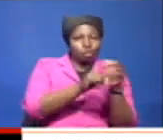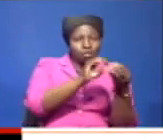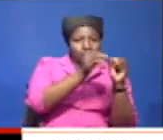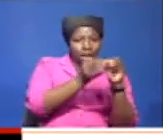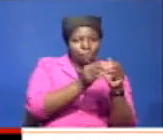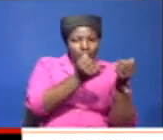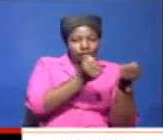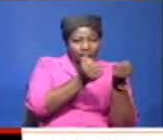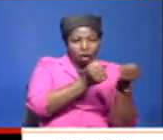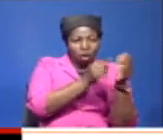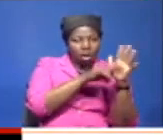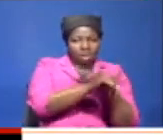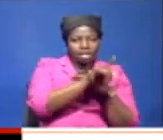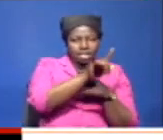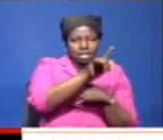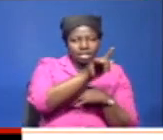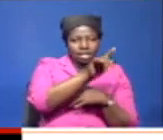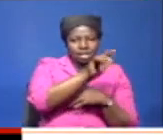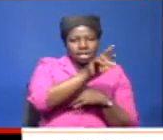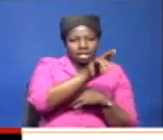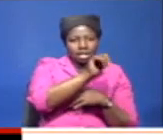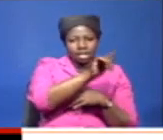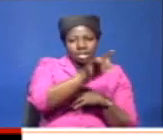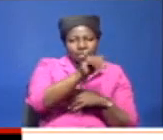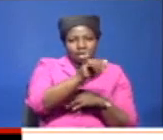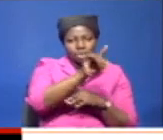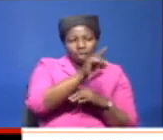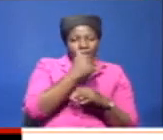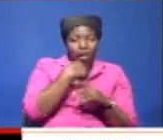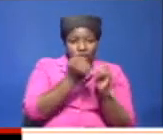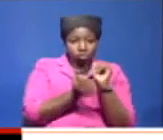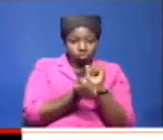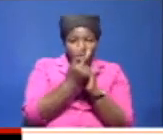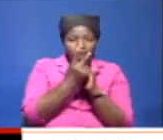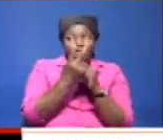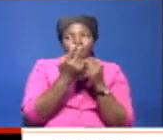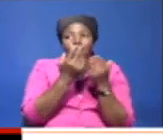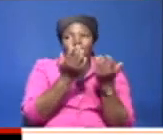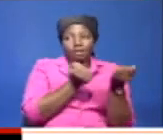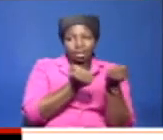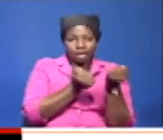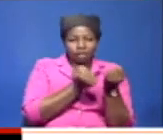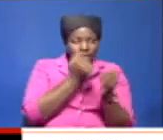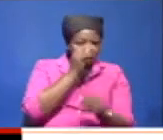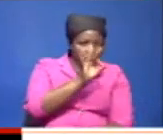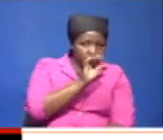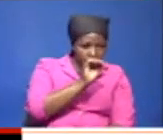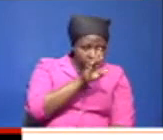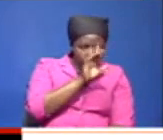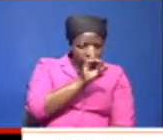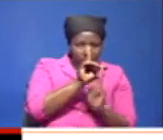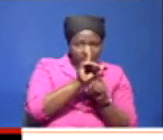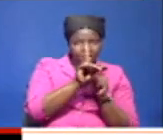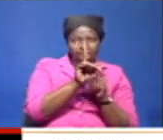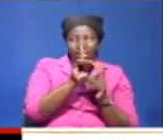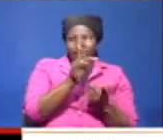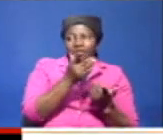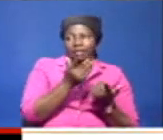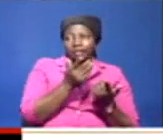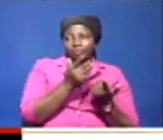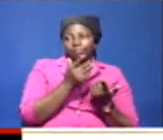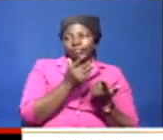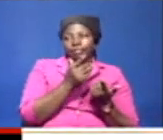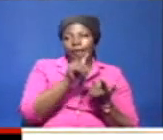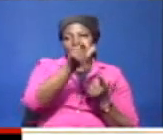1, there were 12 cars, and for Ford, you'd find that the